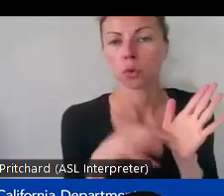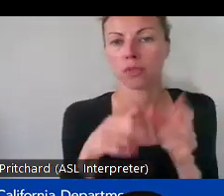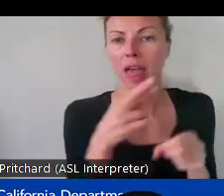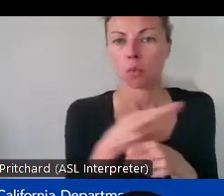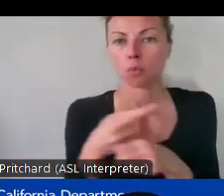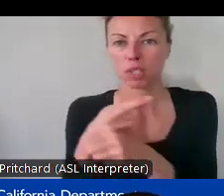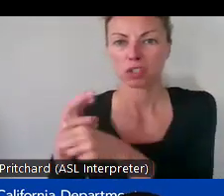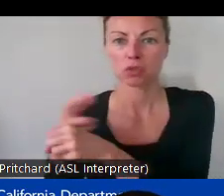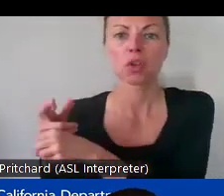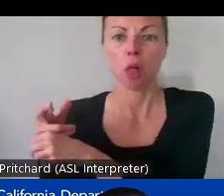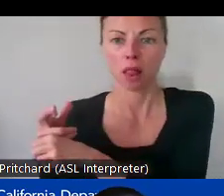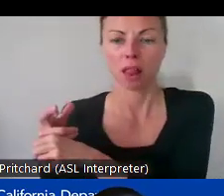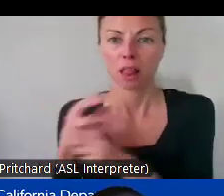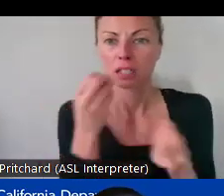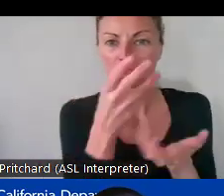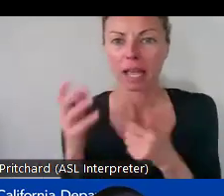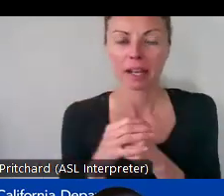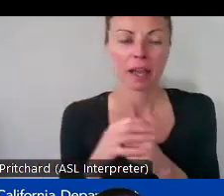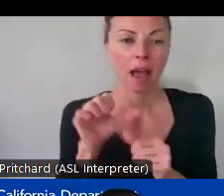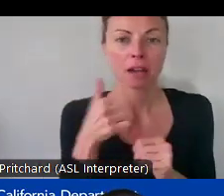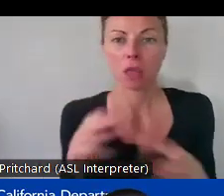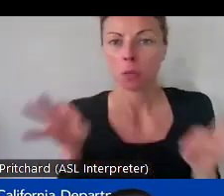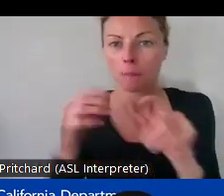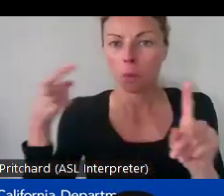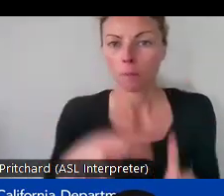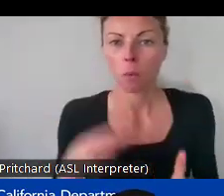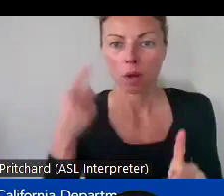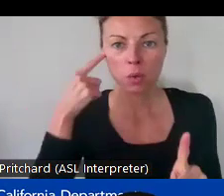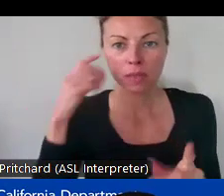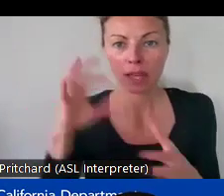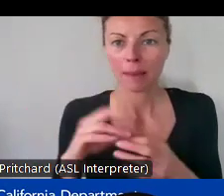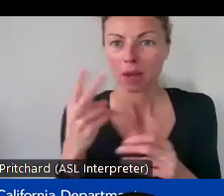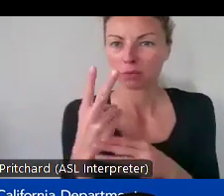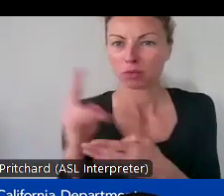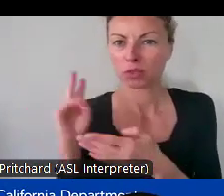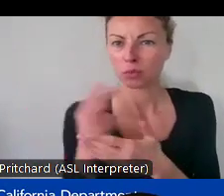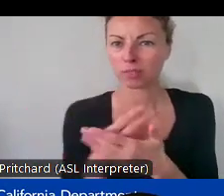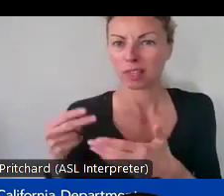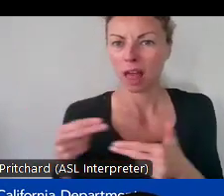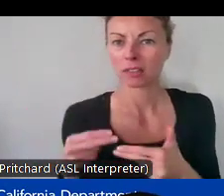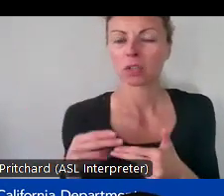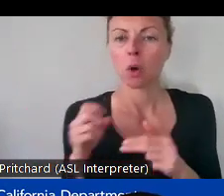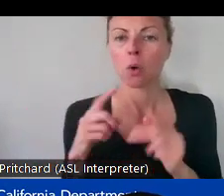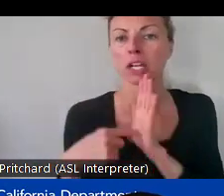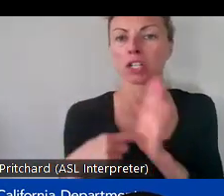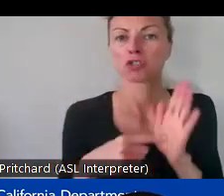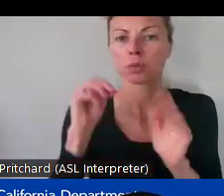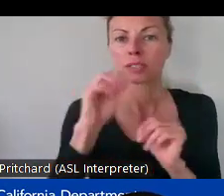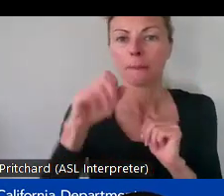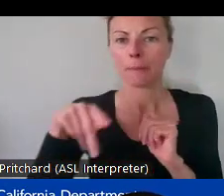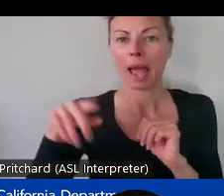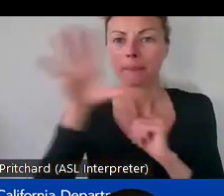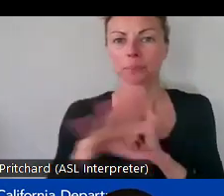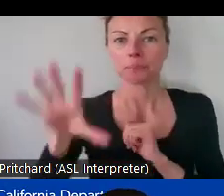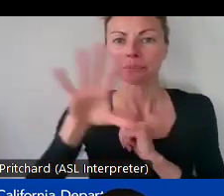data. There's another important point here that is thinking about 2 slides ago, that map which displays regional variation in terms of that older